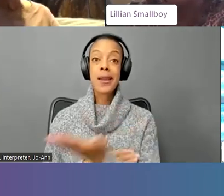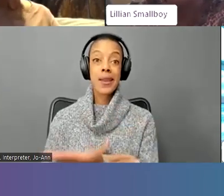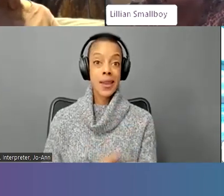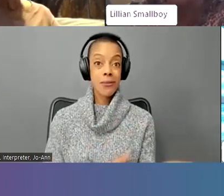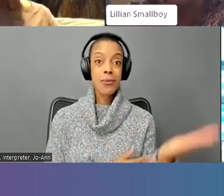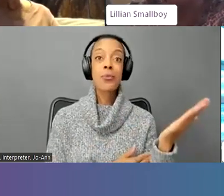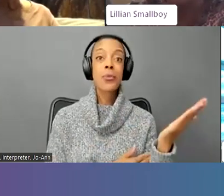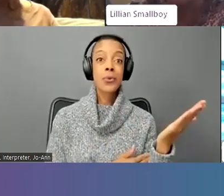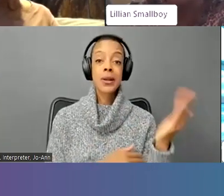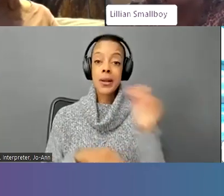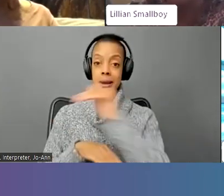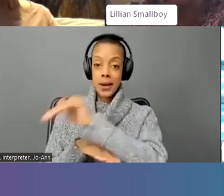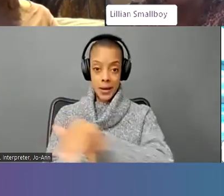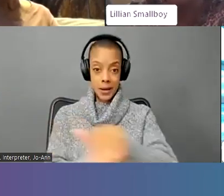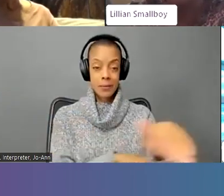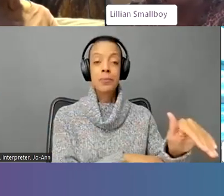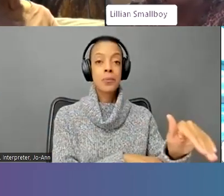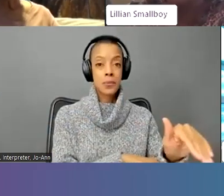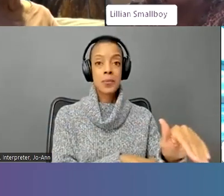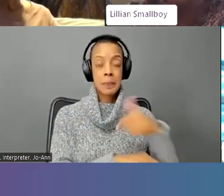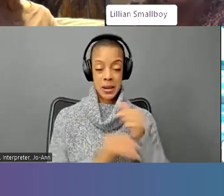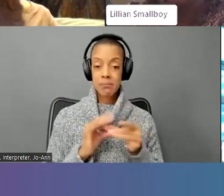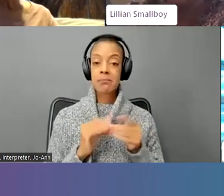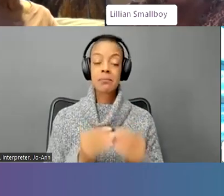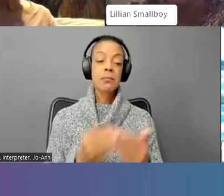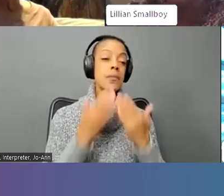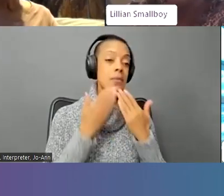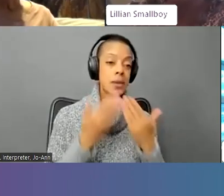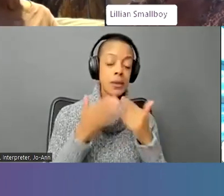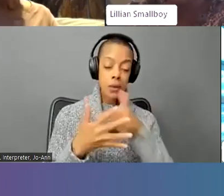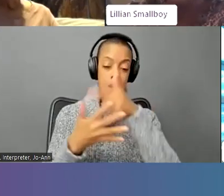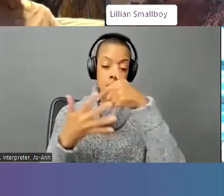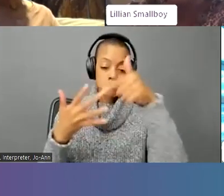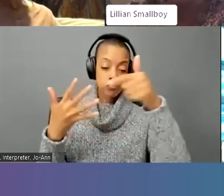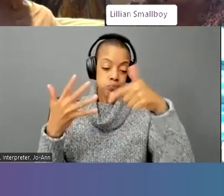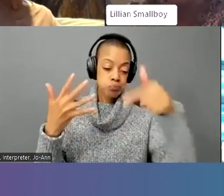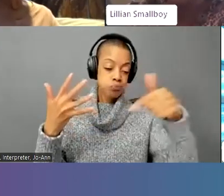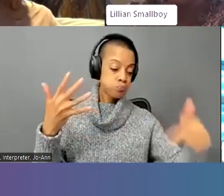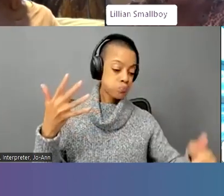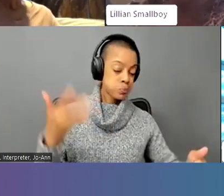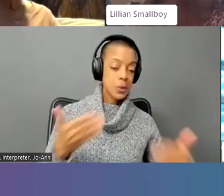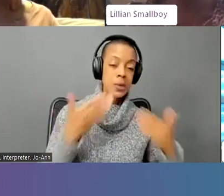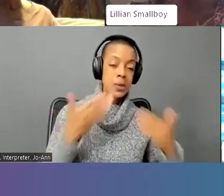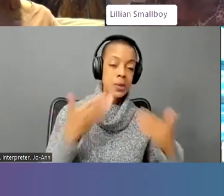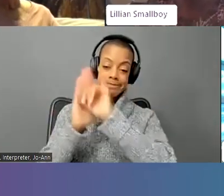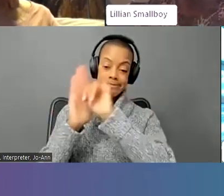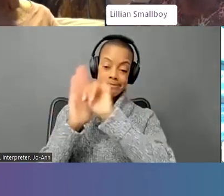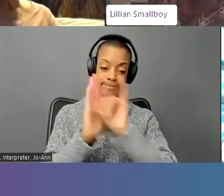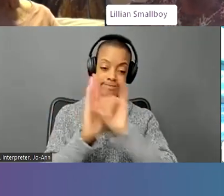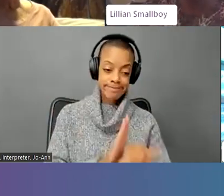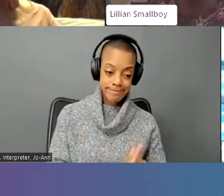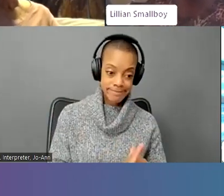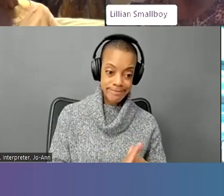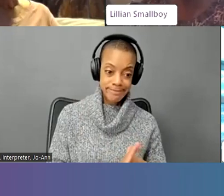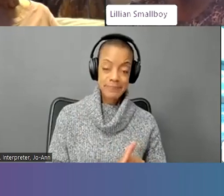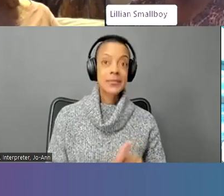every night before I go to sleep, is to give thanks for all of those things. And as I was introducing them, I forgot to tell